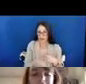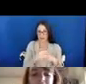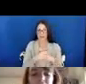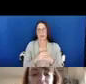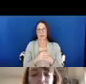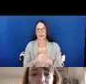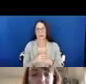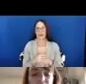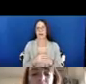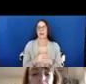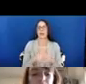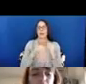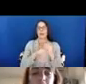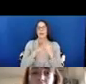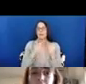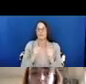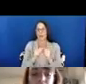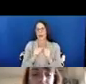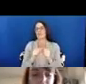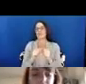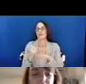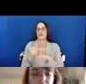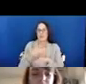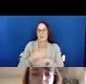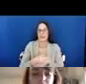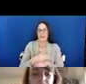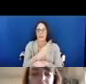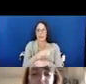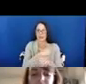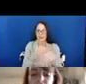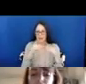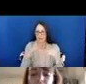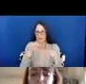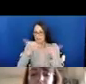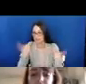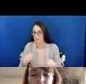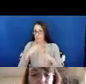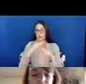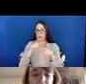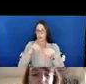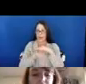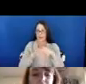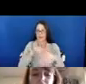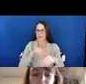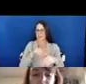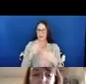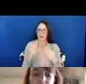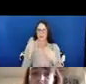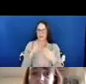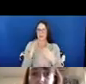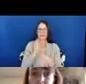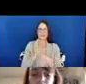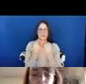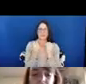telemedicine's efforts to transcend both patient level and systemic barriers to access are often stymied. For instance,